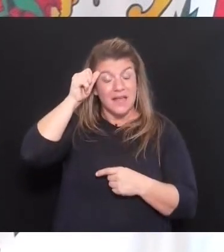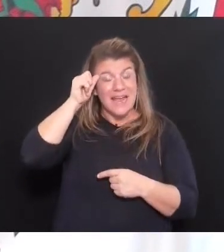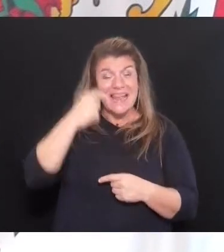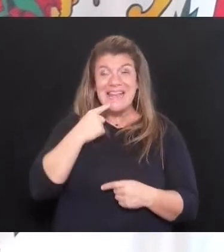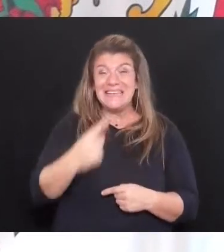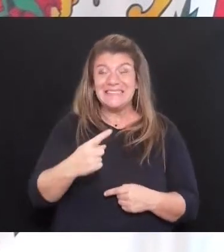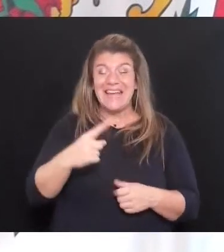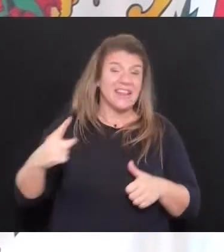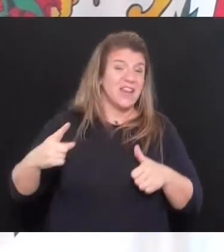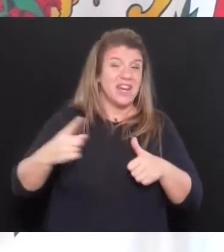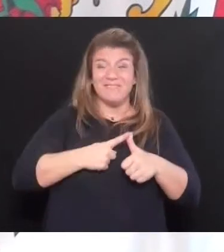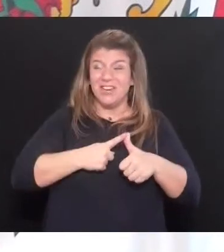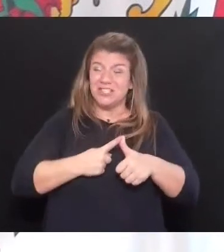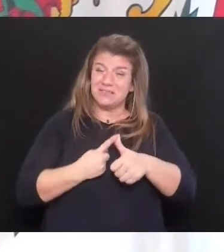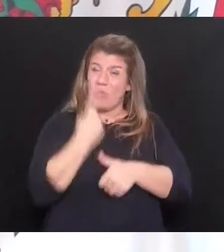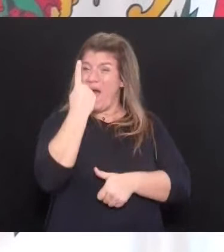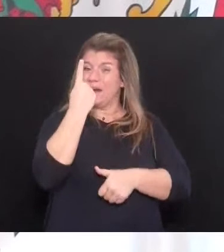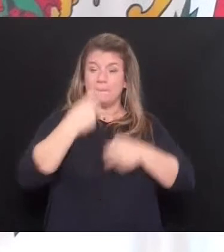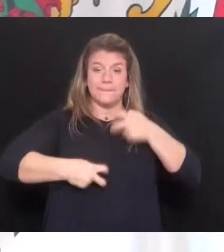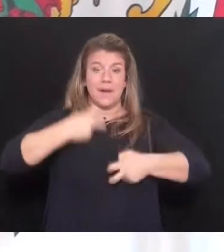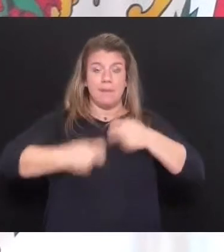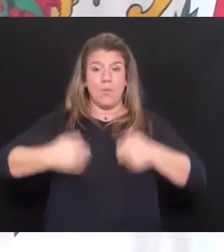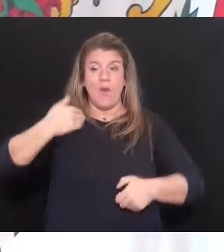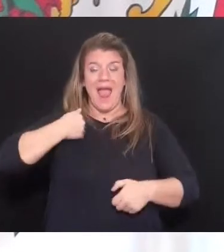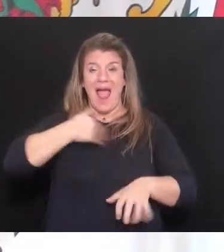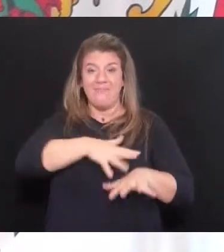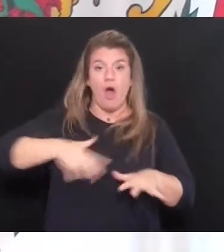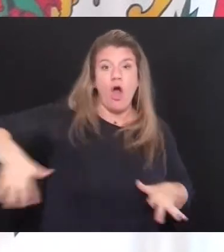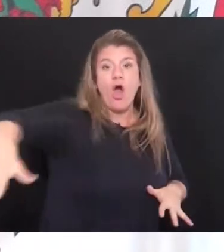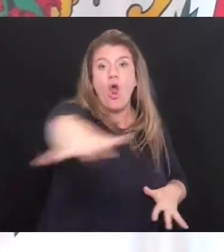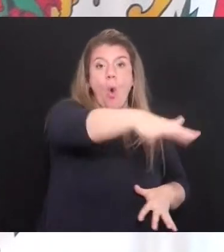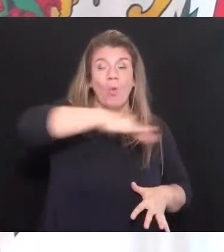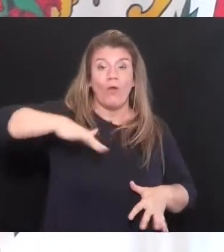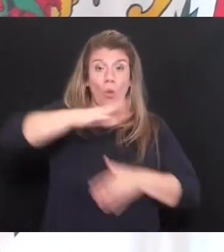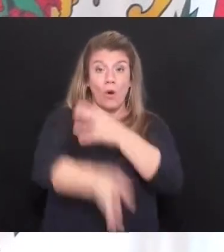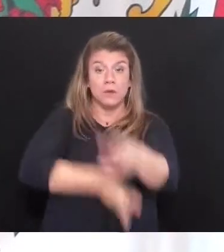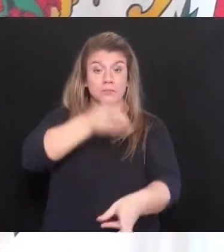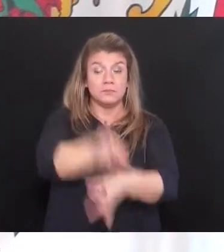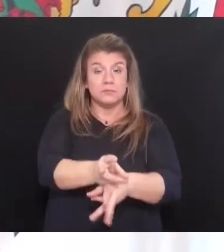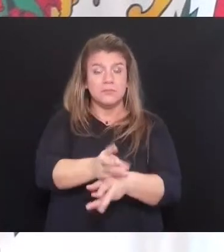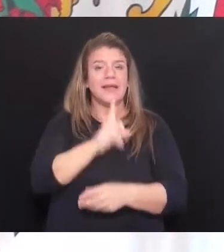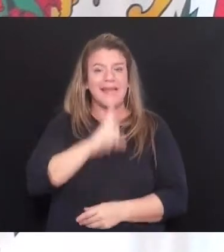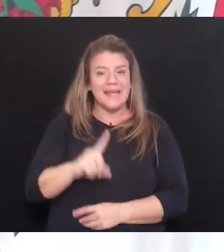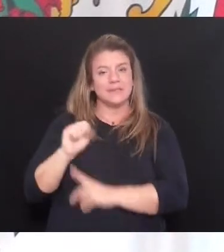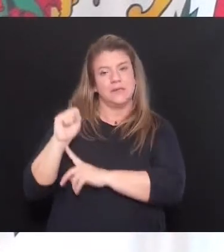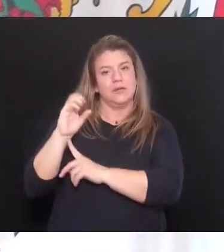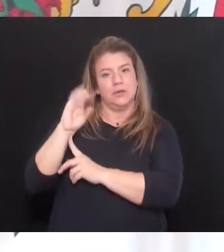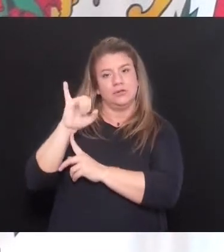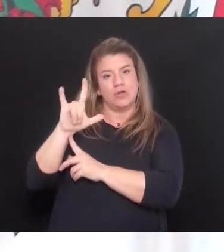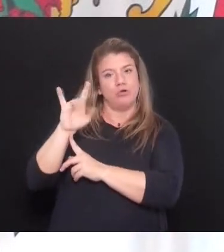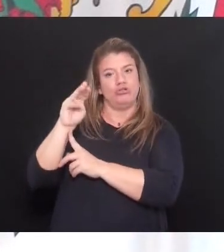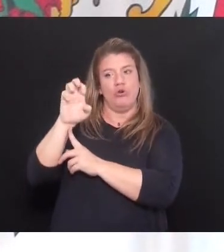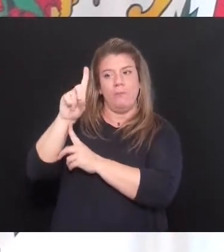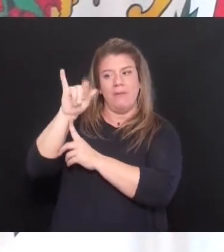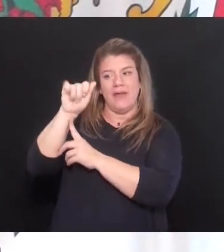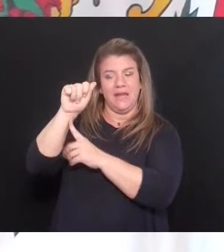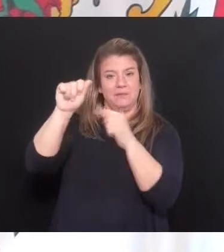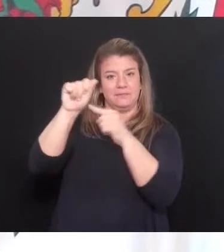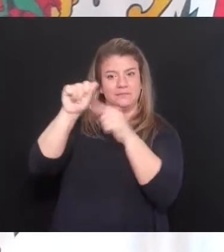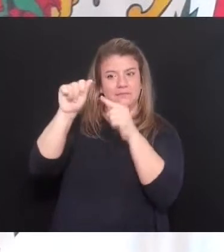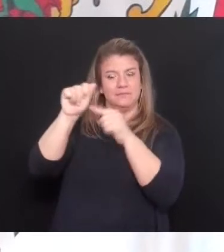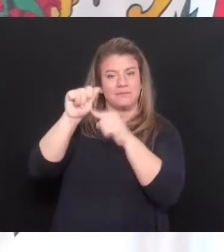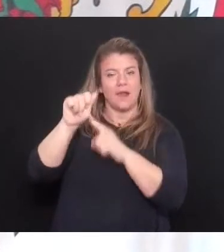have across this land is social media today, because social media